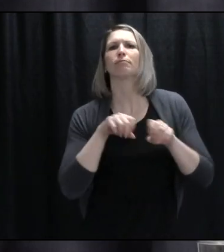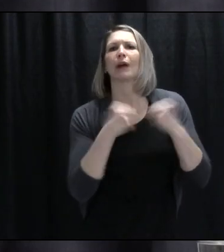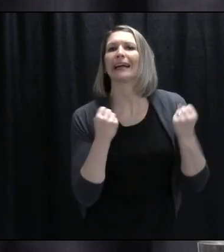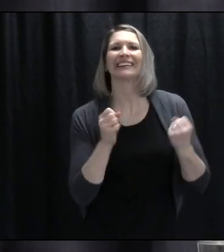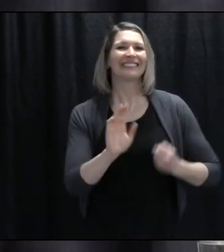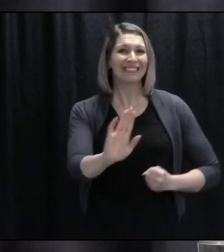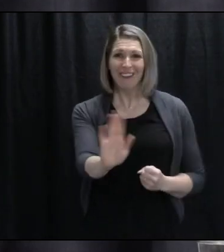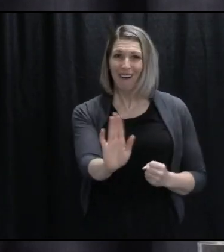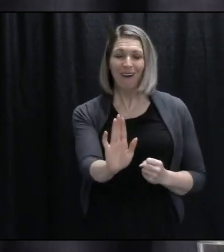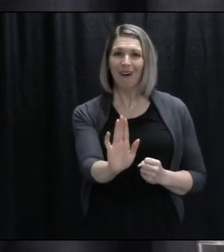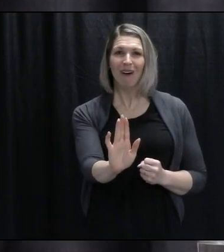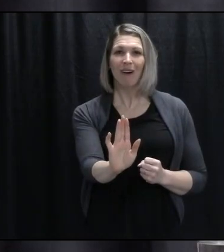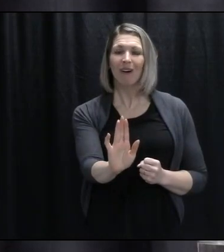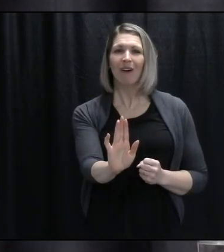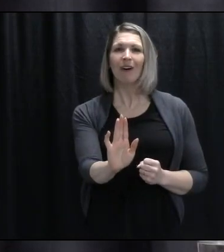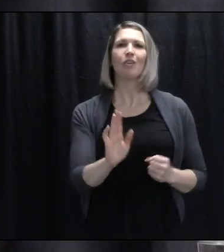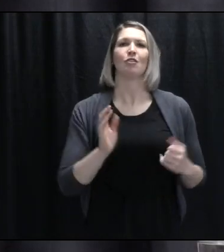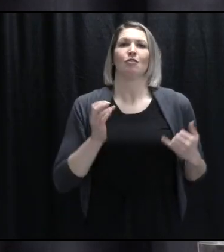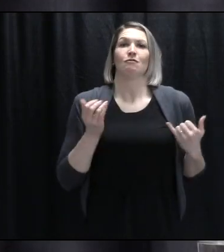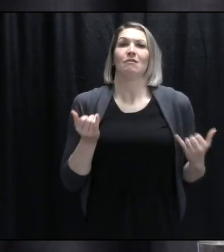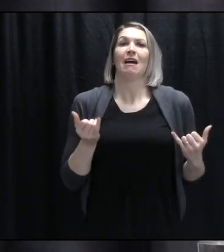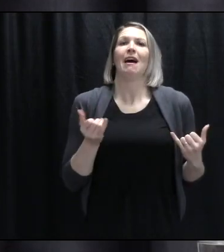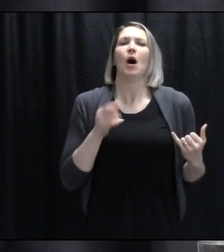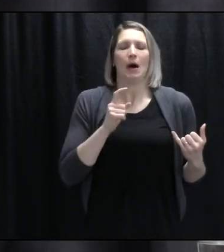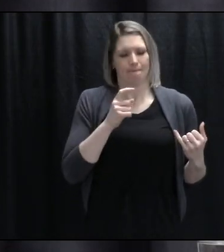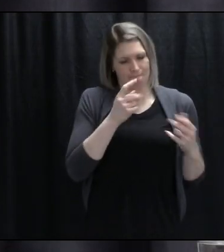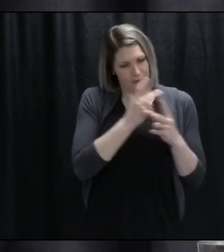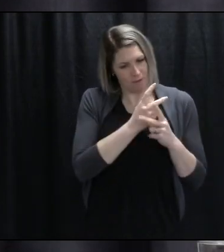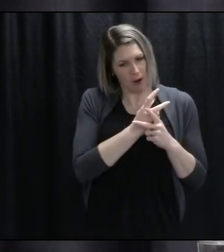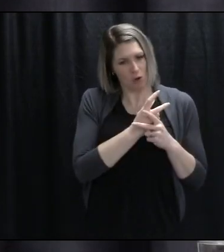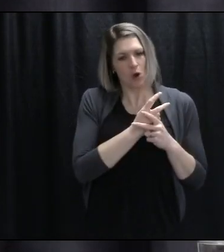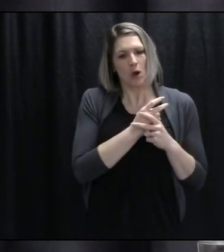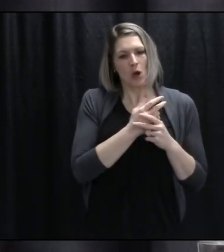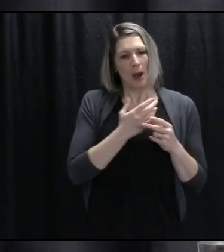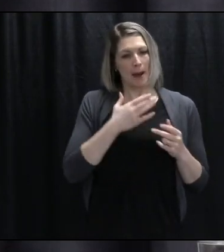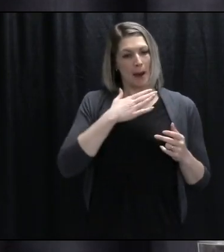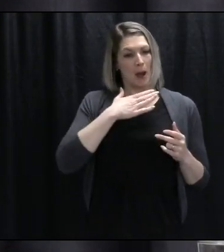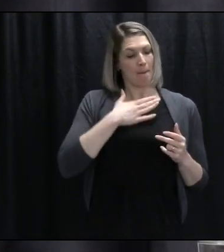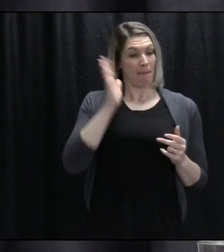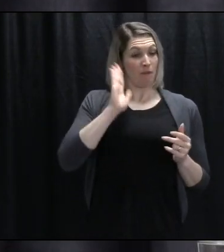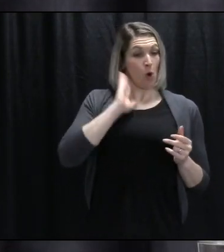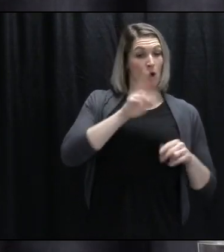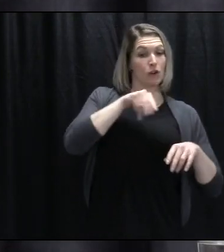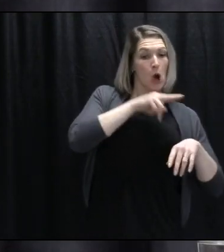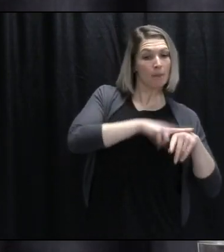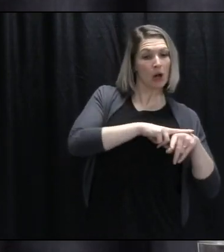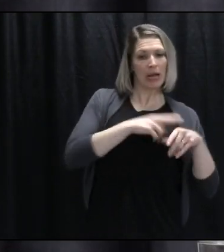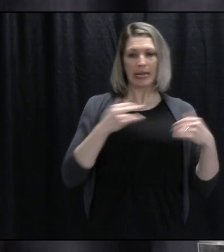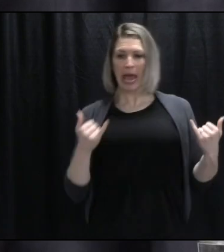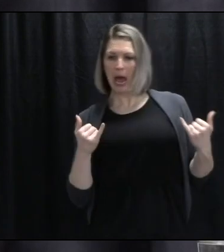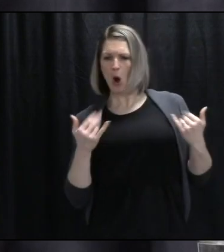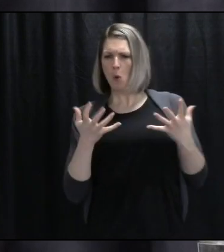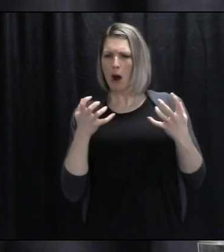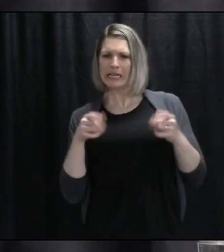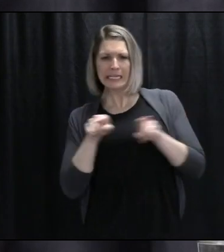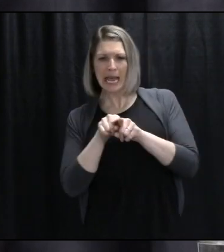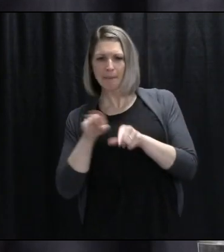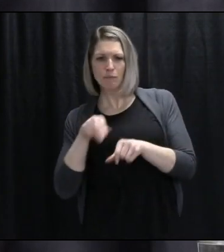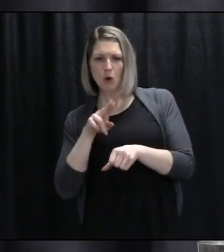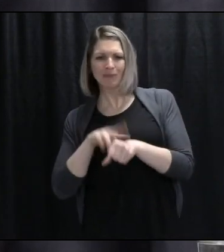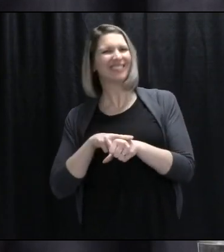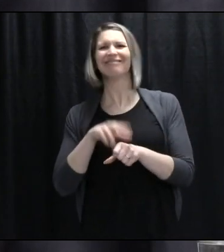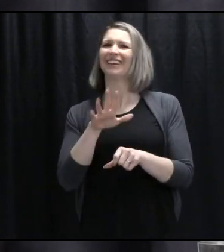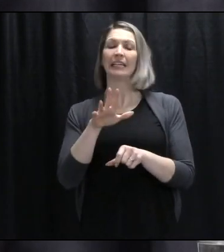to behave as normal. Normal has changed, and you need to recalibrate to the new